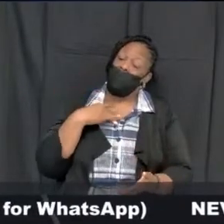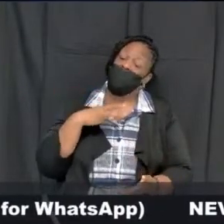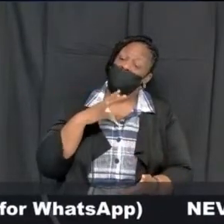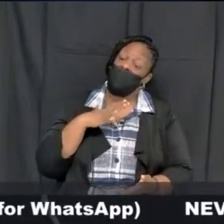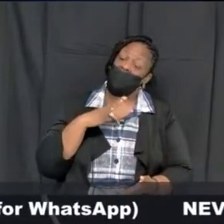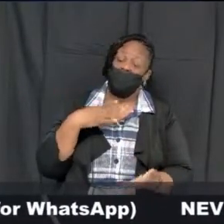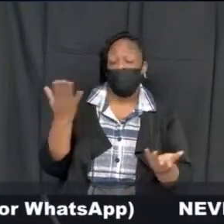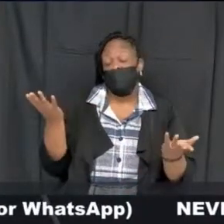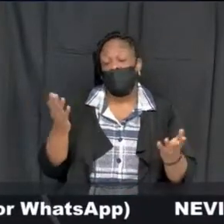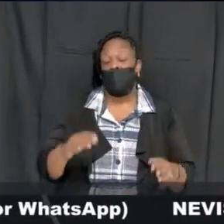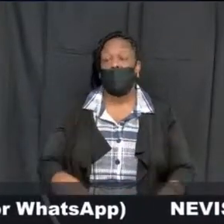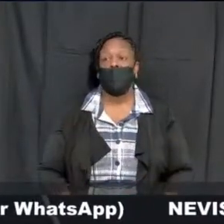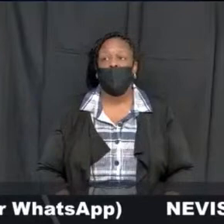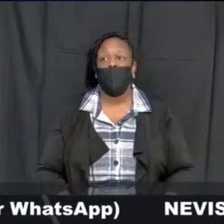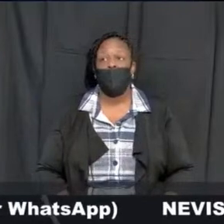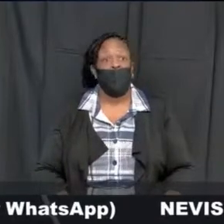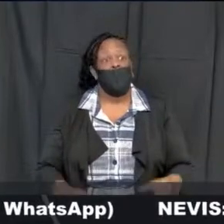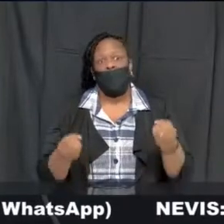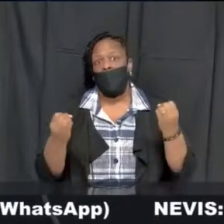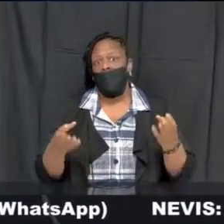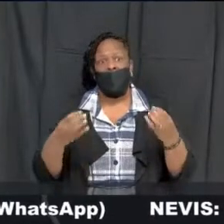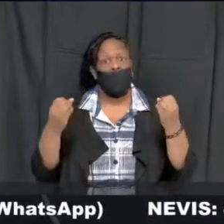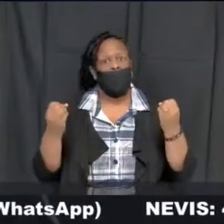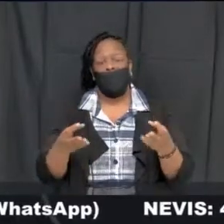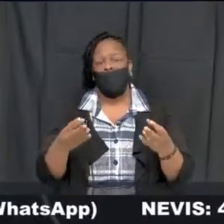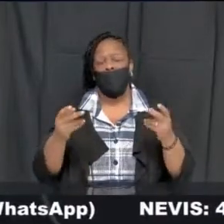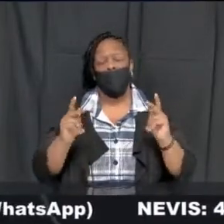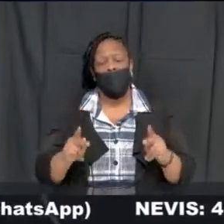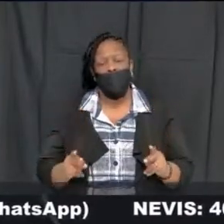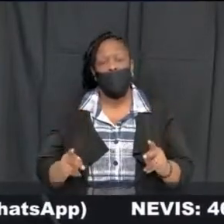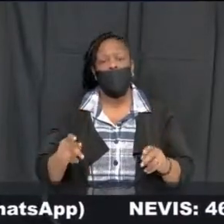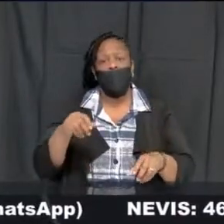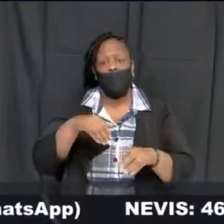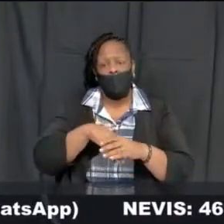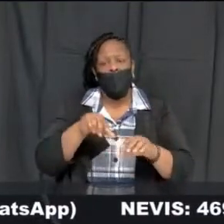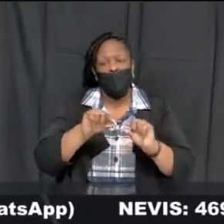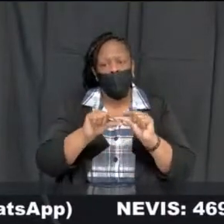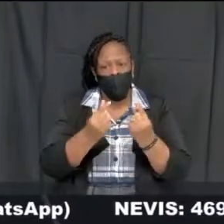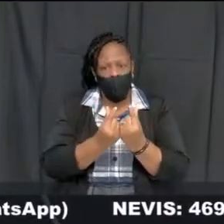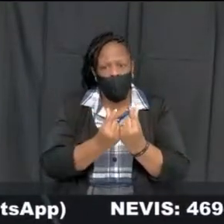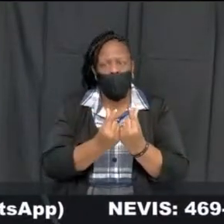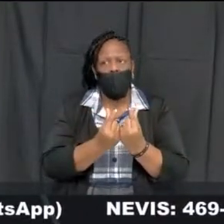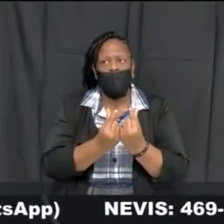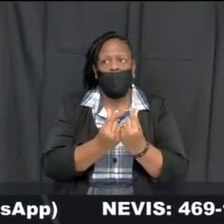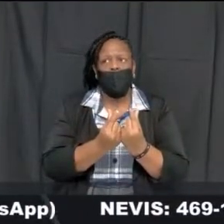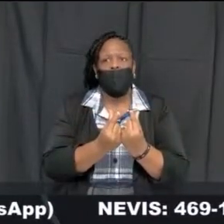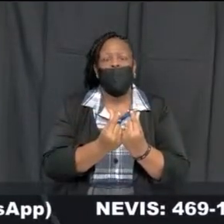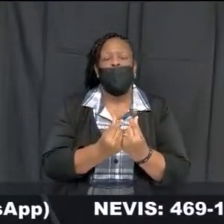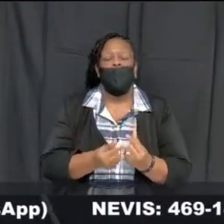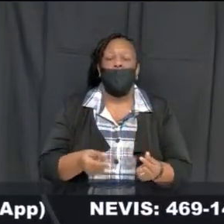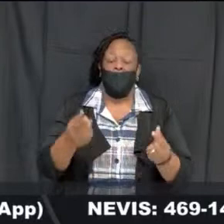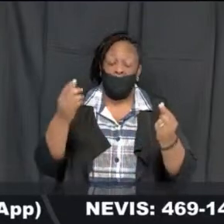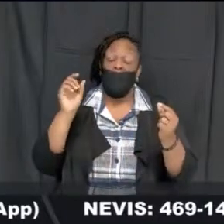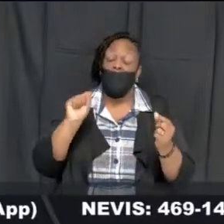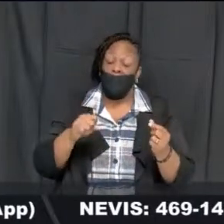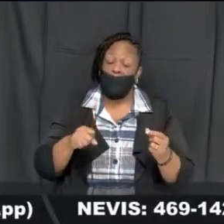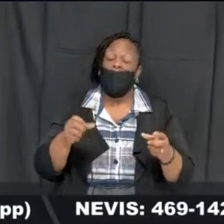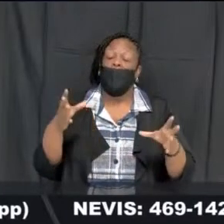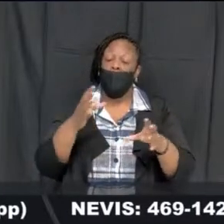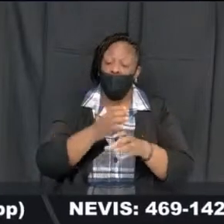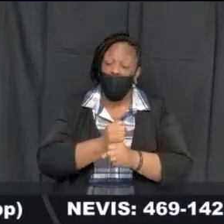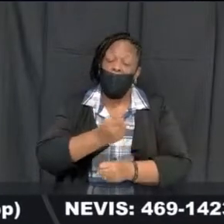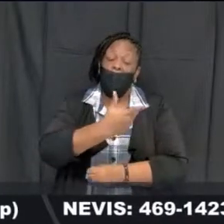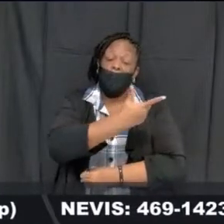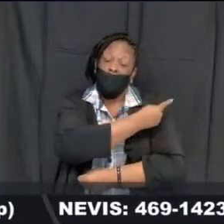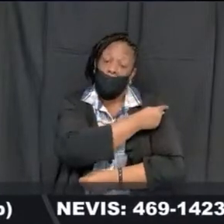are several and many of our board, and most and possibly all. I haven't done a full audit until we probably meet tomorrow